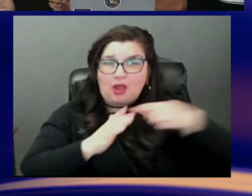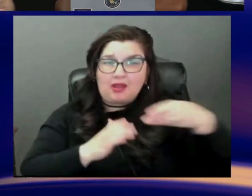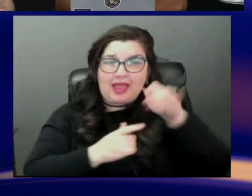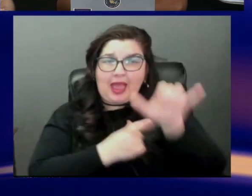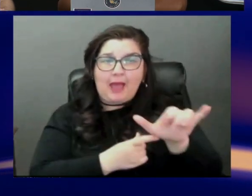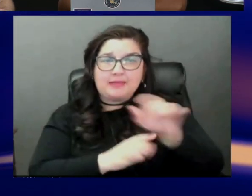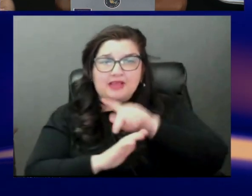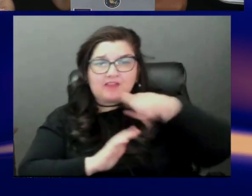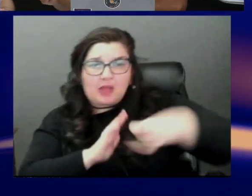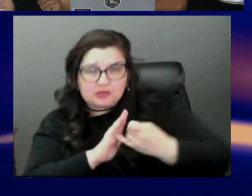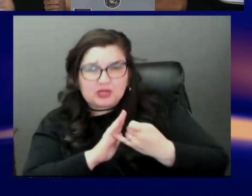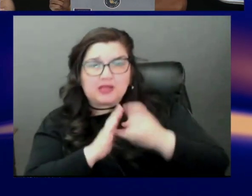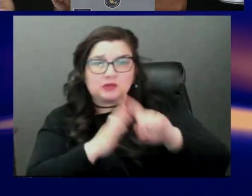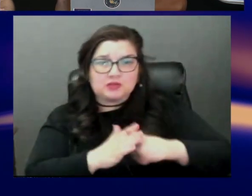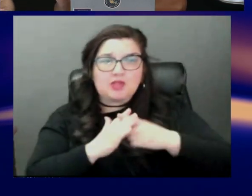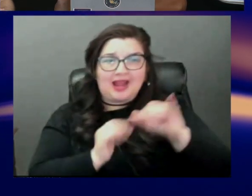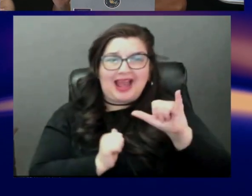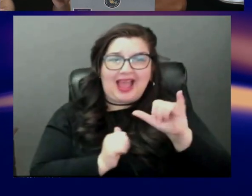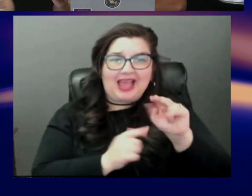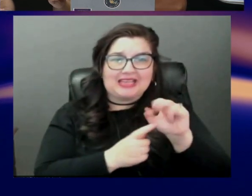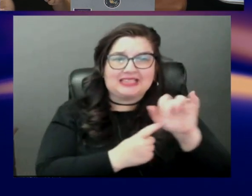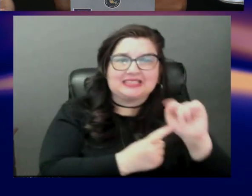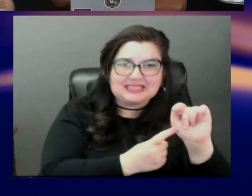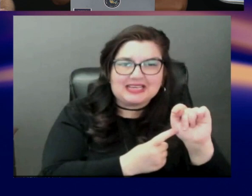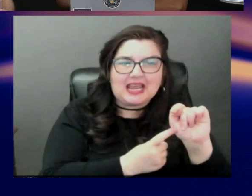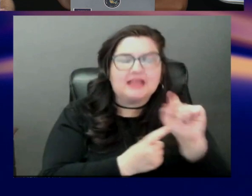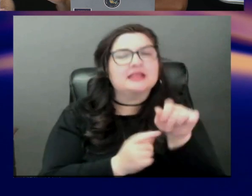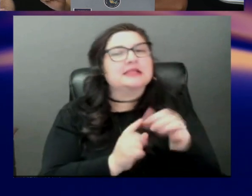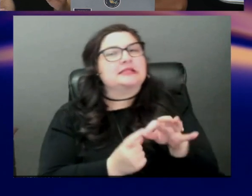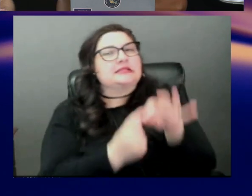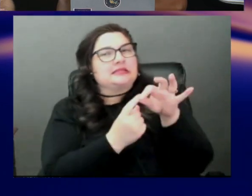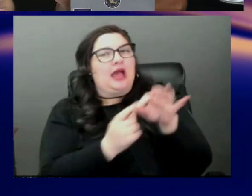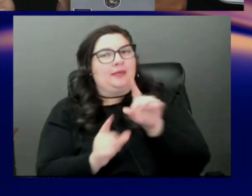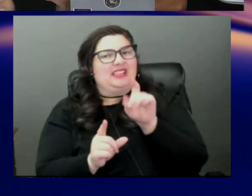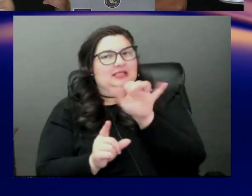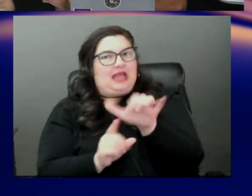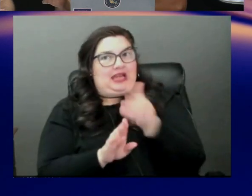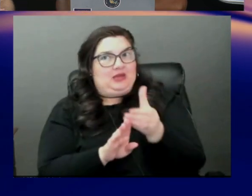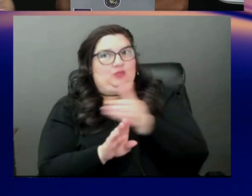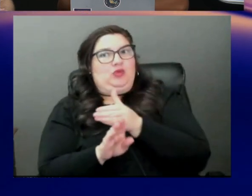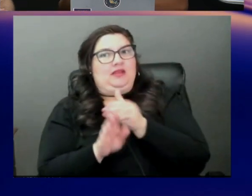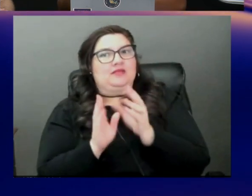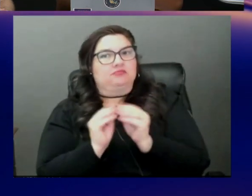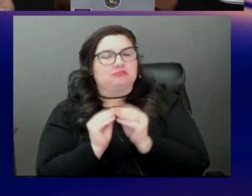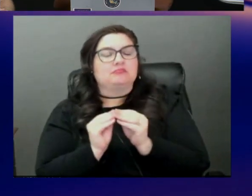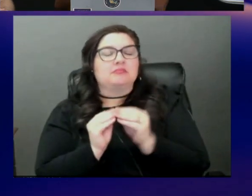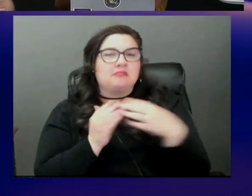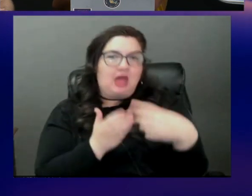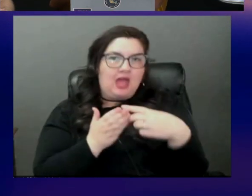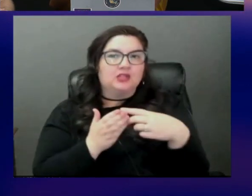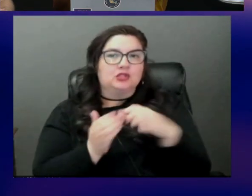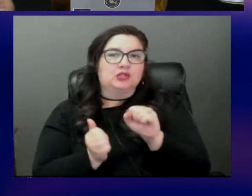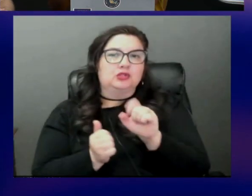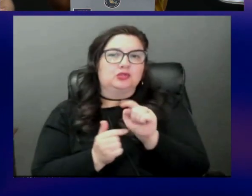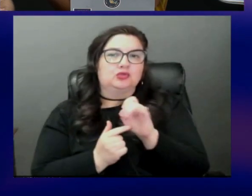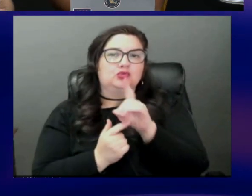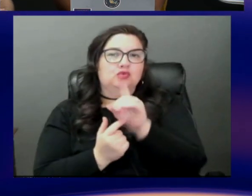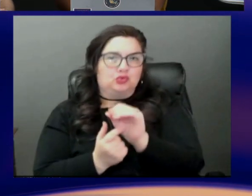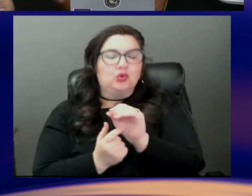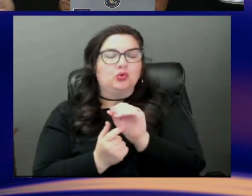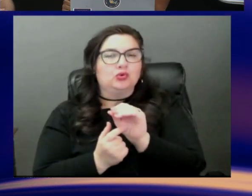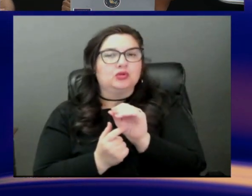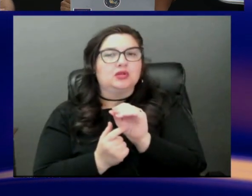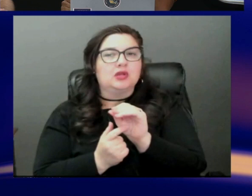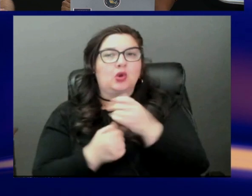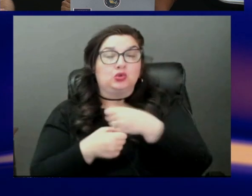Amplify init, unless you're doing something like Danny had mentioned in the previous session where you're coming from Studio and you create your Amplify project in the